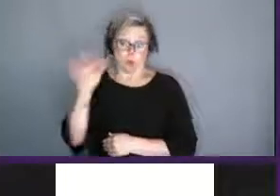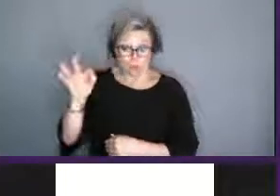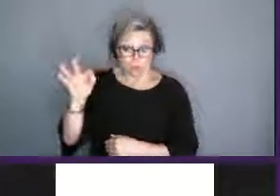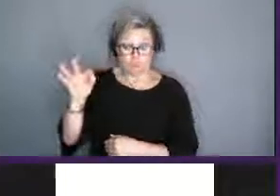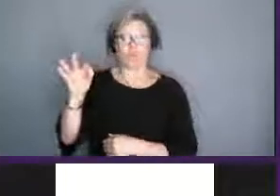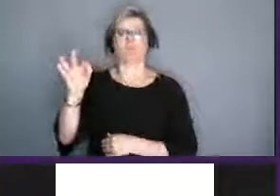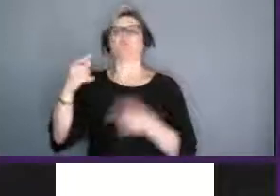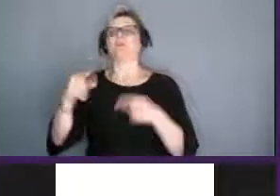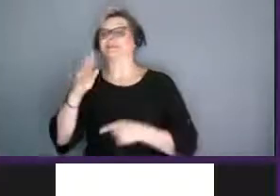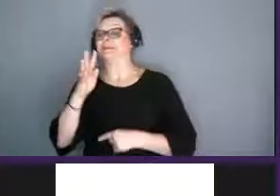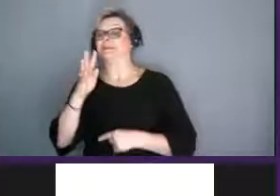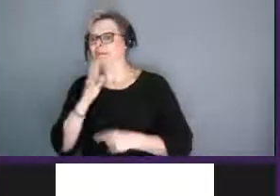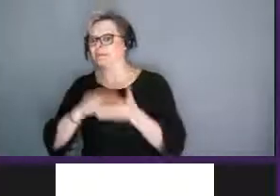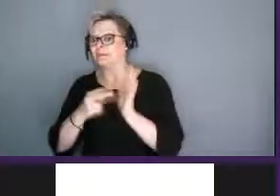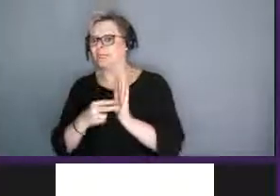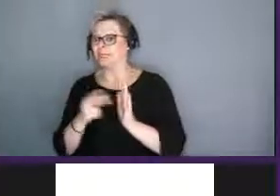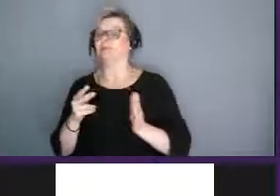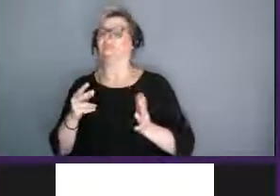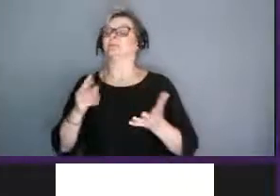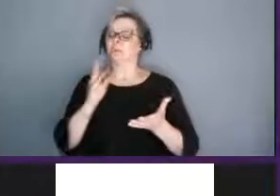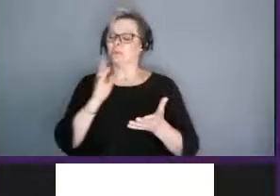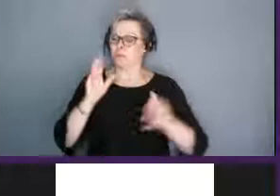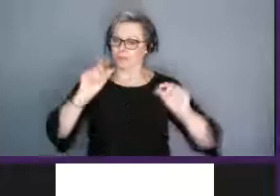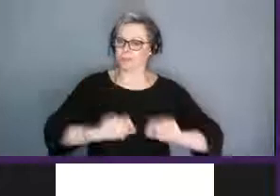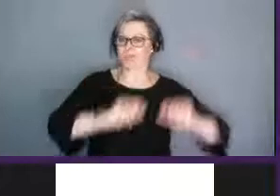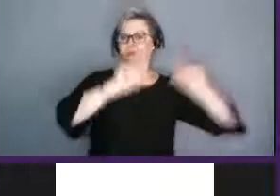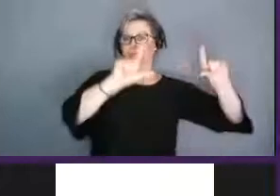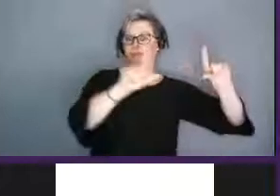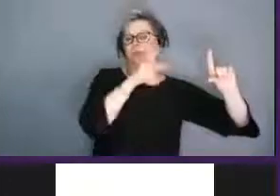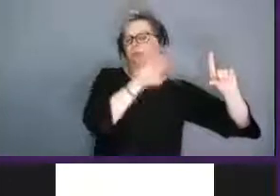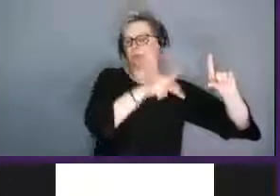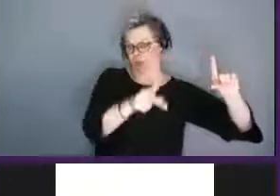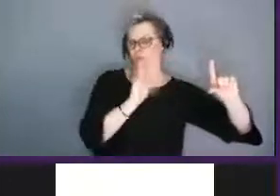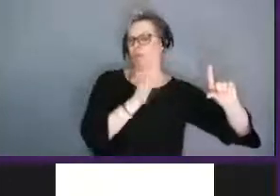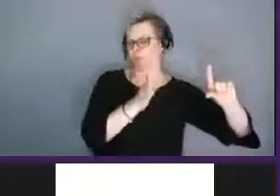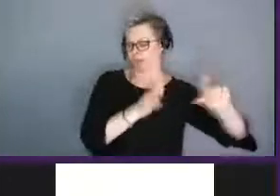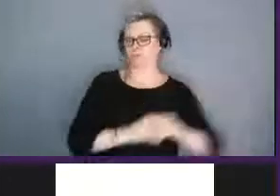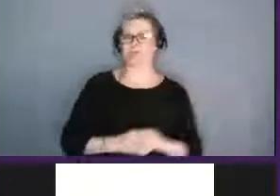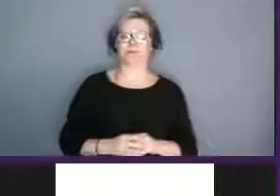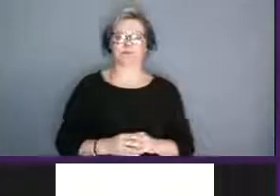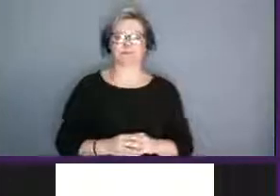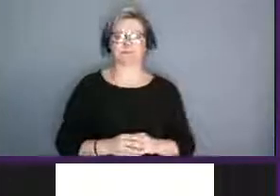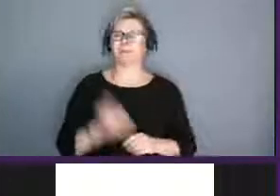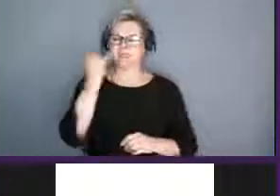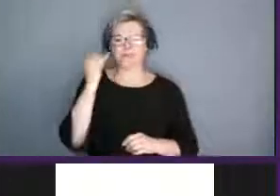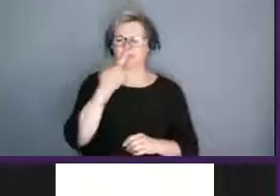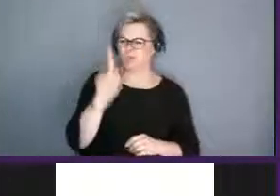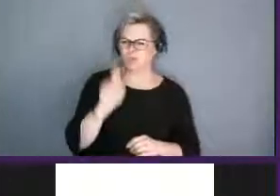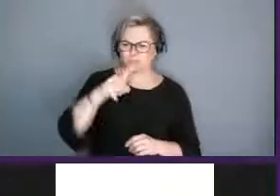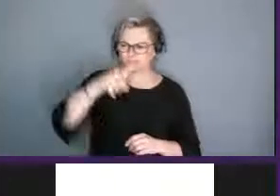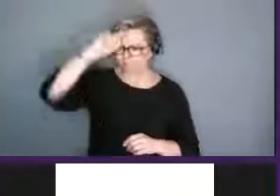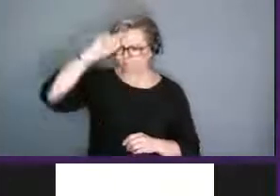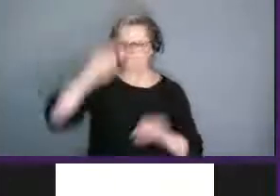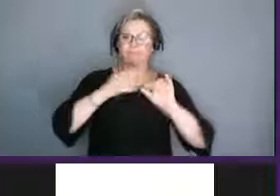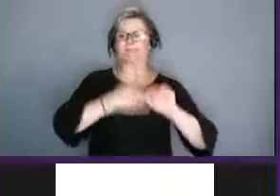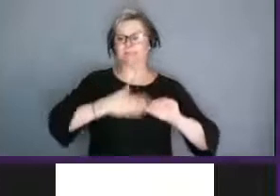have their visuals open for you to view. We will ask you to post any questions that you have in the question